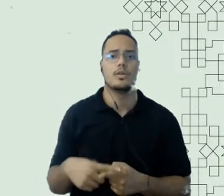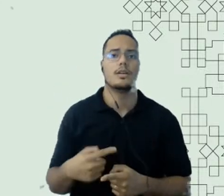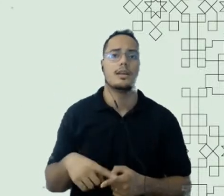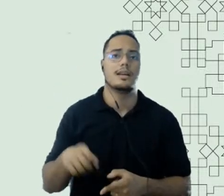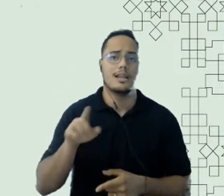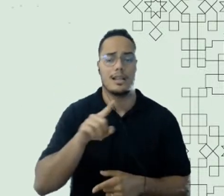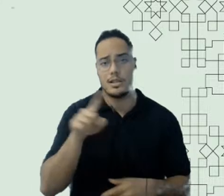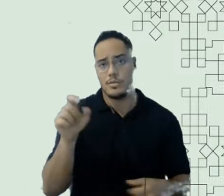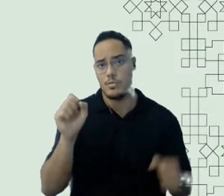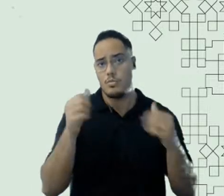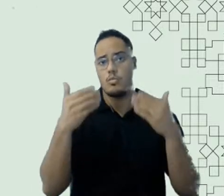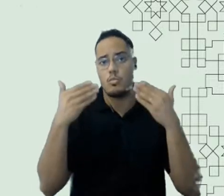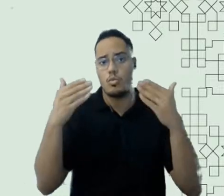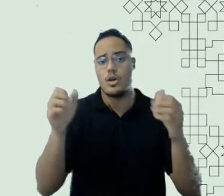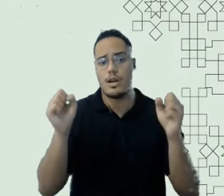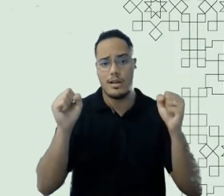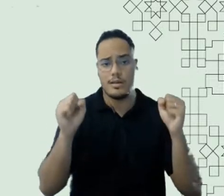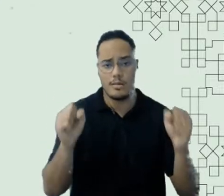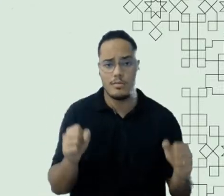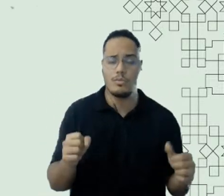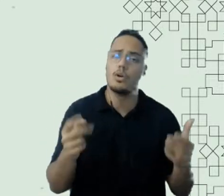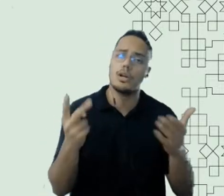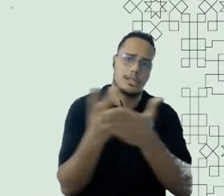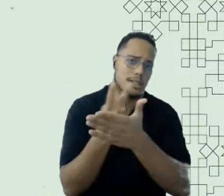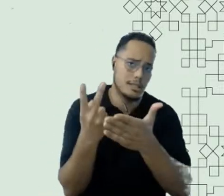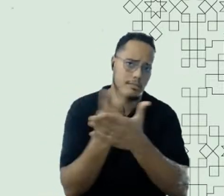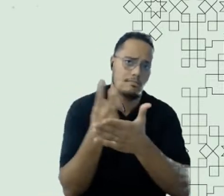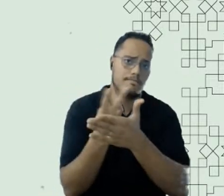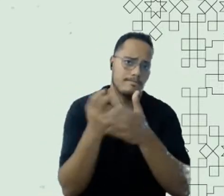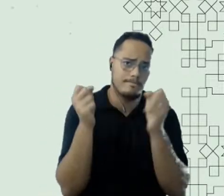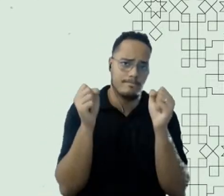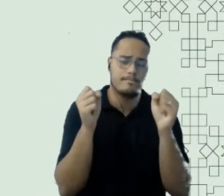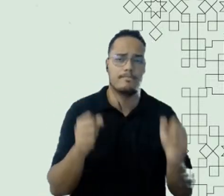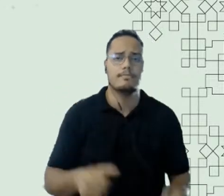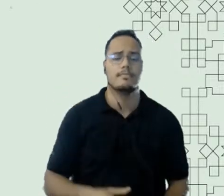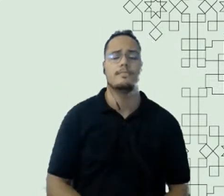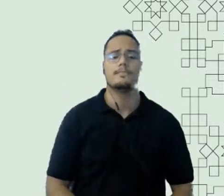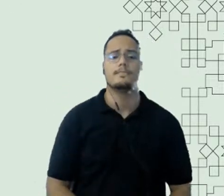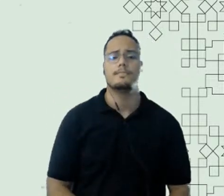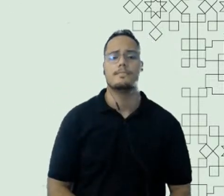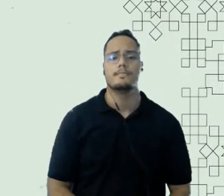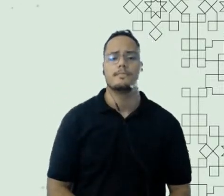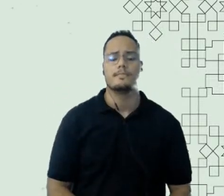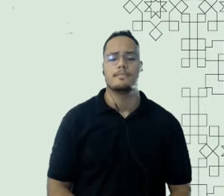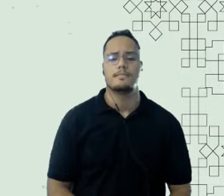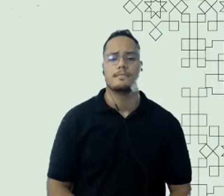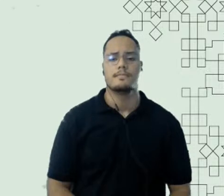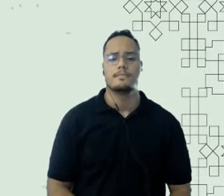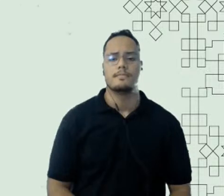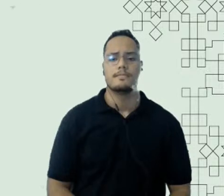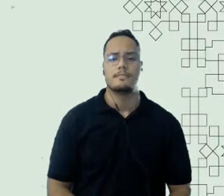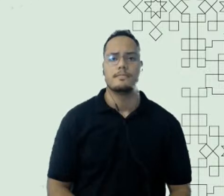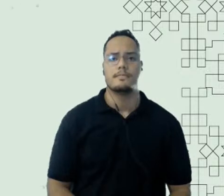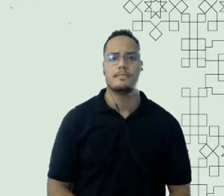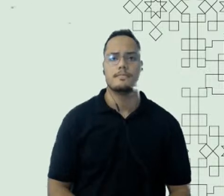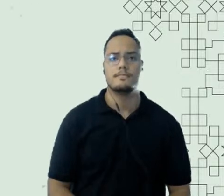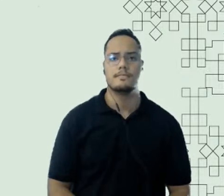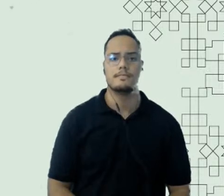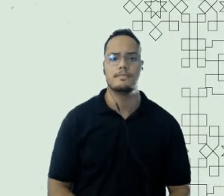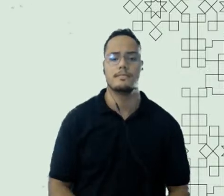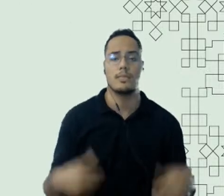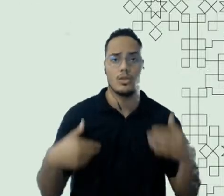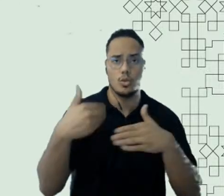know, the licensing process doesn't work.